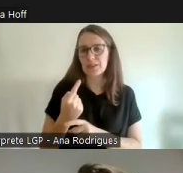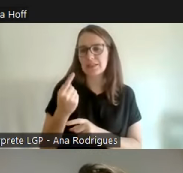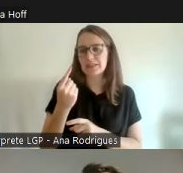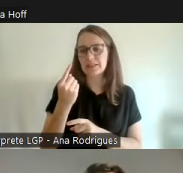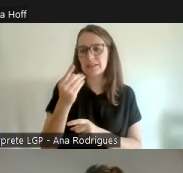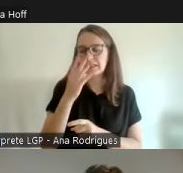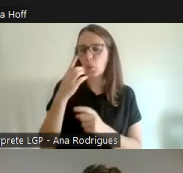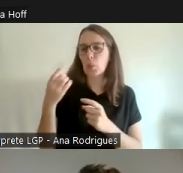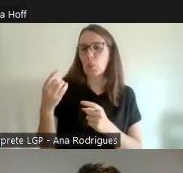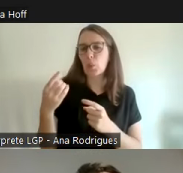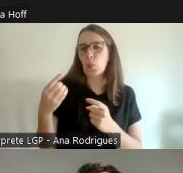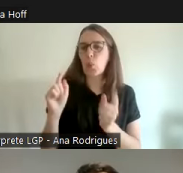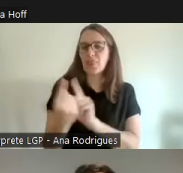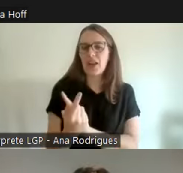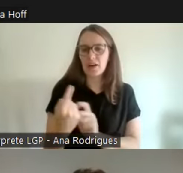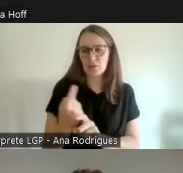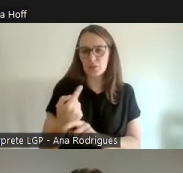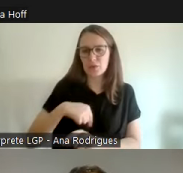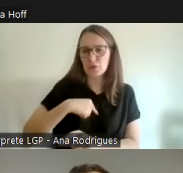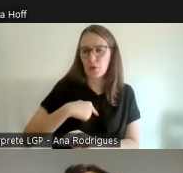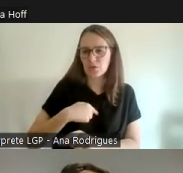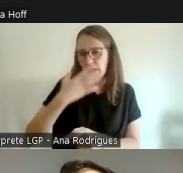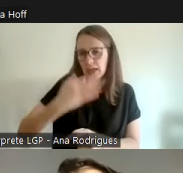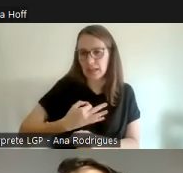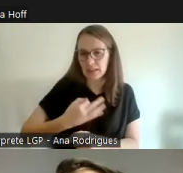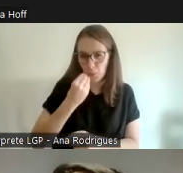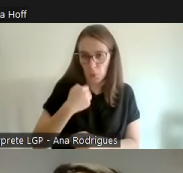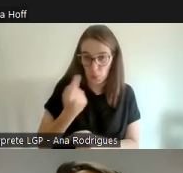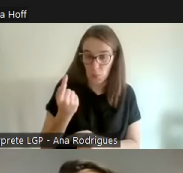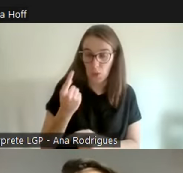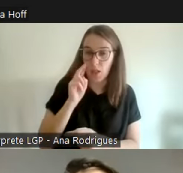beliefs? Do you devaluate or do you look for the